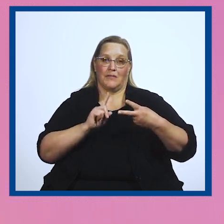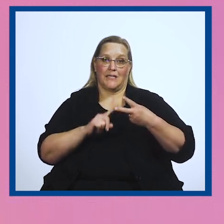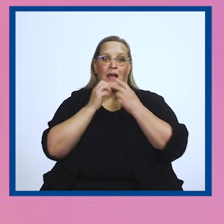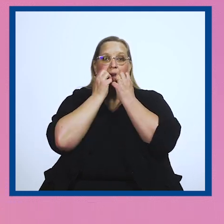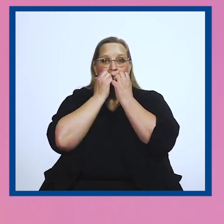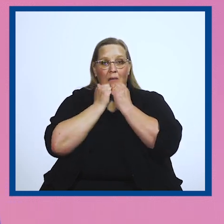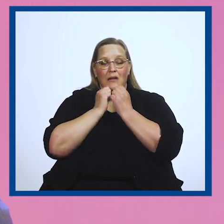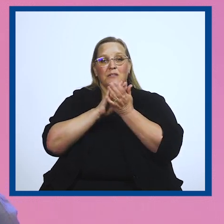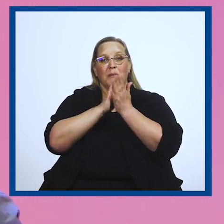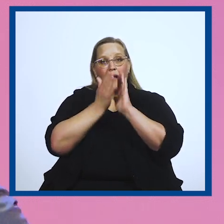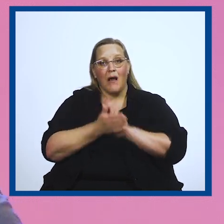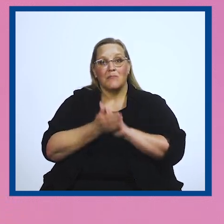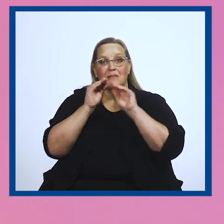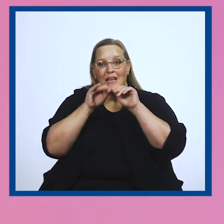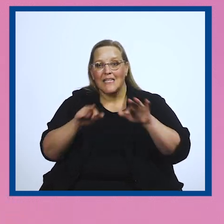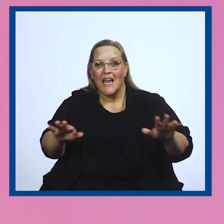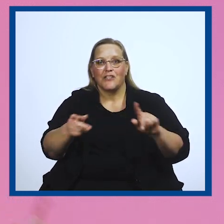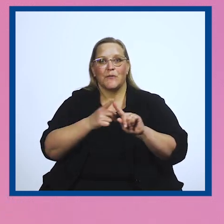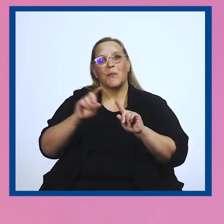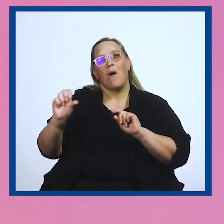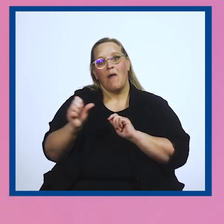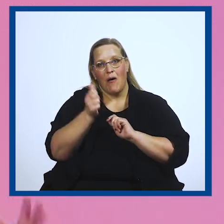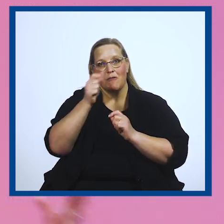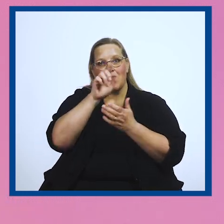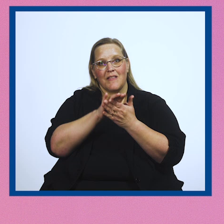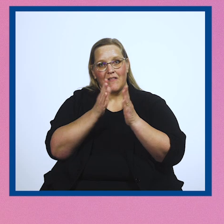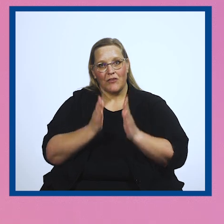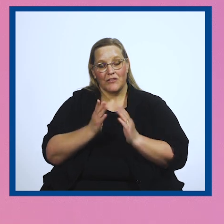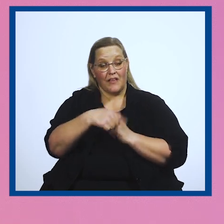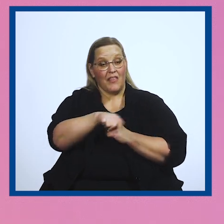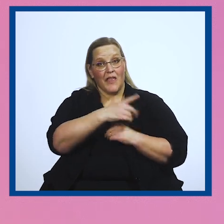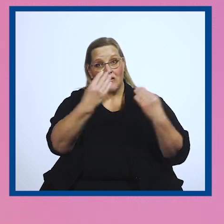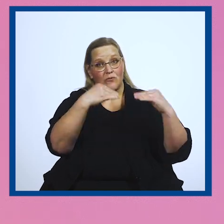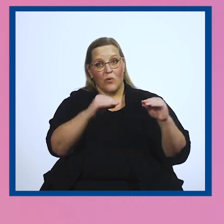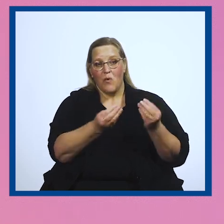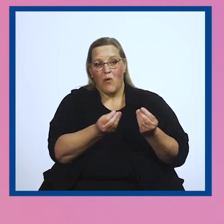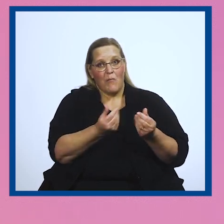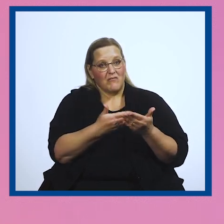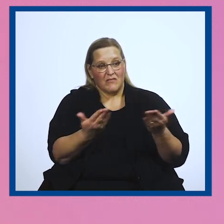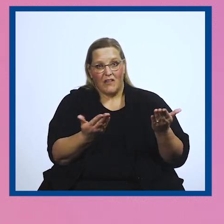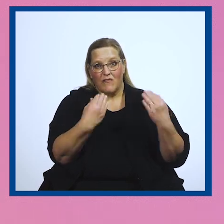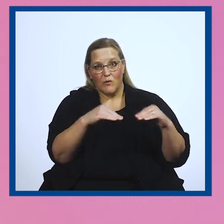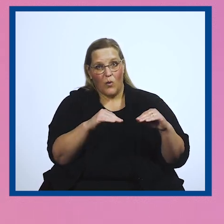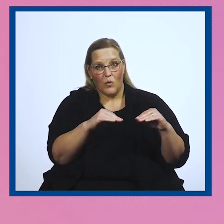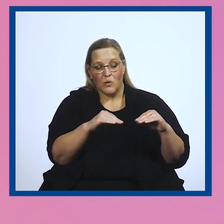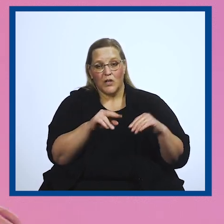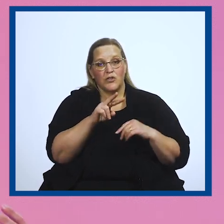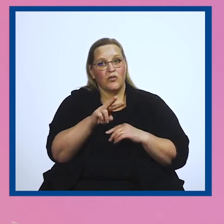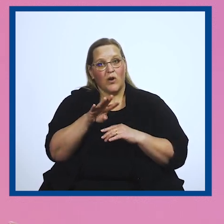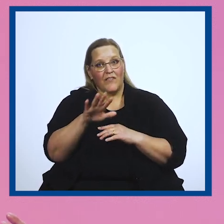contagious in these early believers. It says they sold their property. It's the same reporter, Luke. It's 2:45 in Acts, and